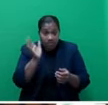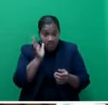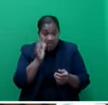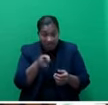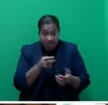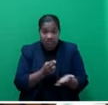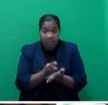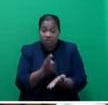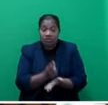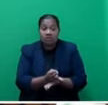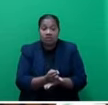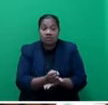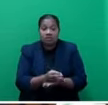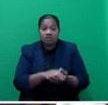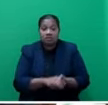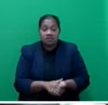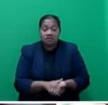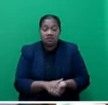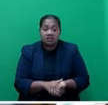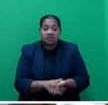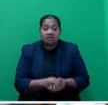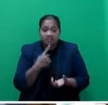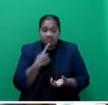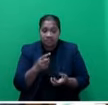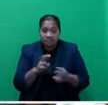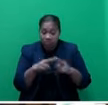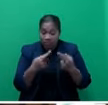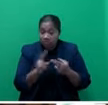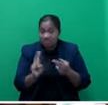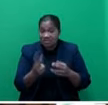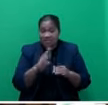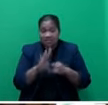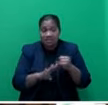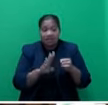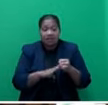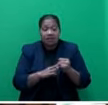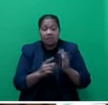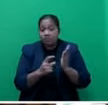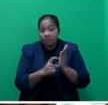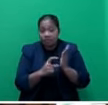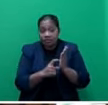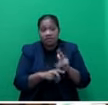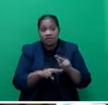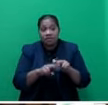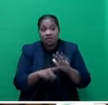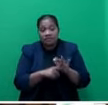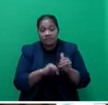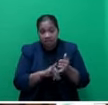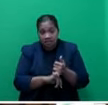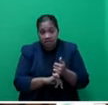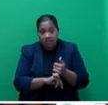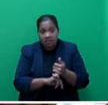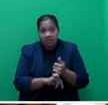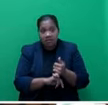honest intellectually, I said in relation to the second last paragraph by the FLS where they accuse you,